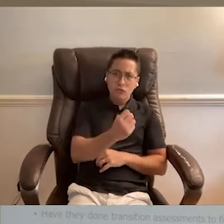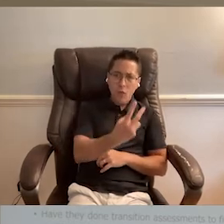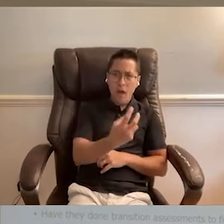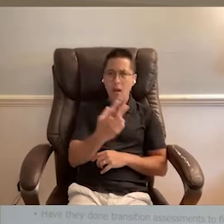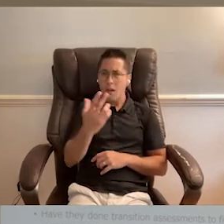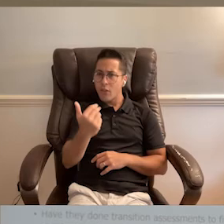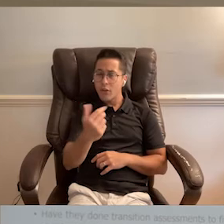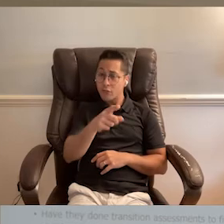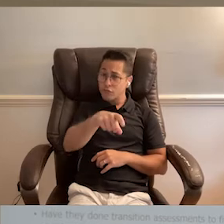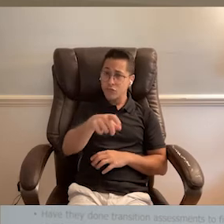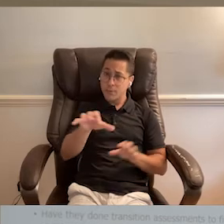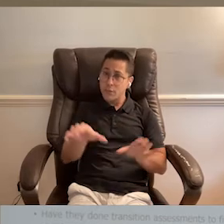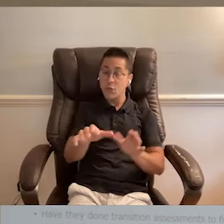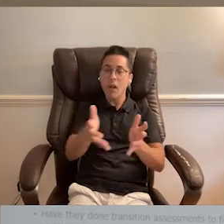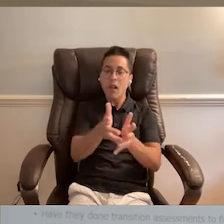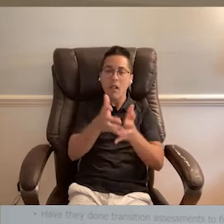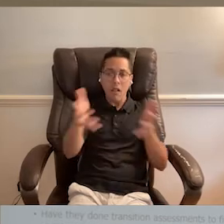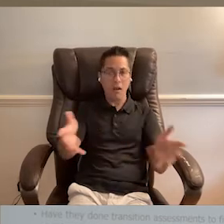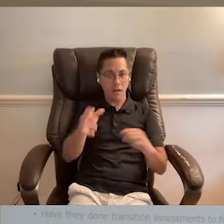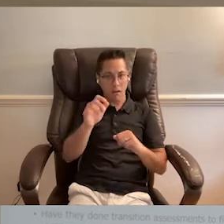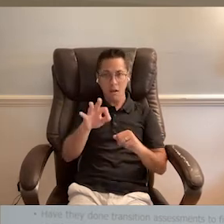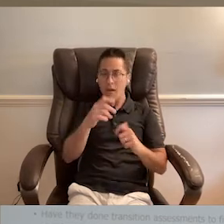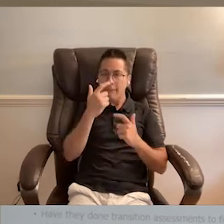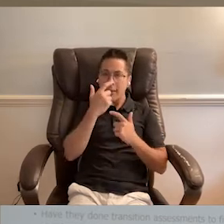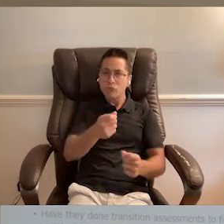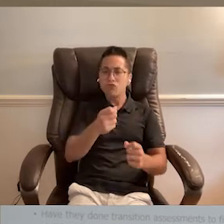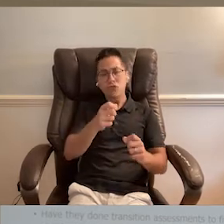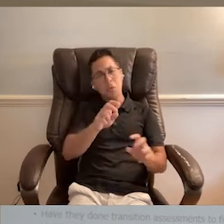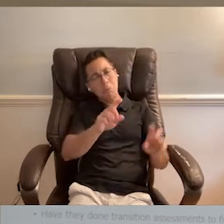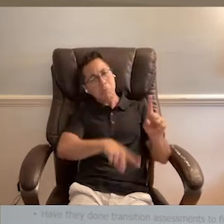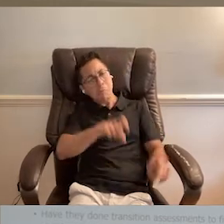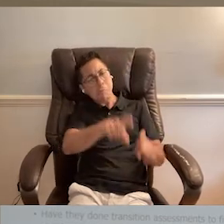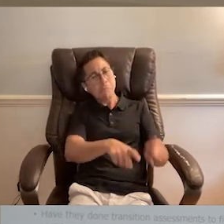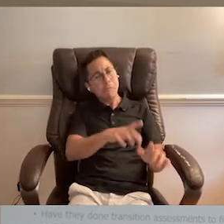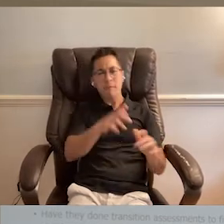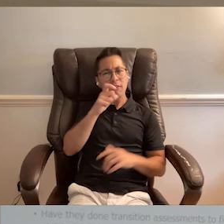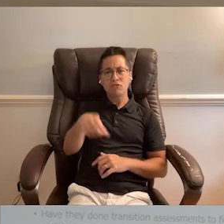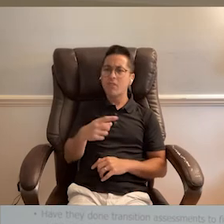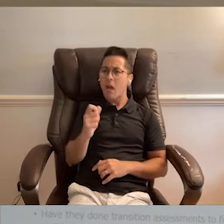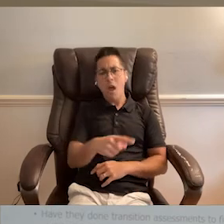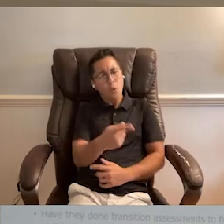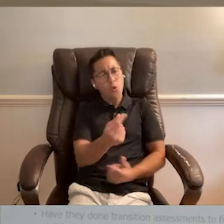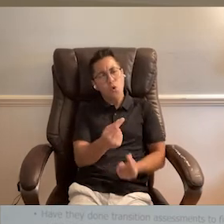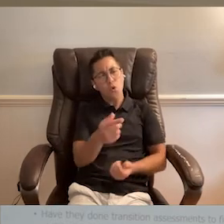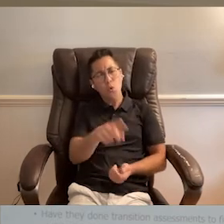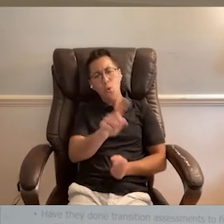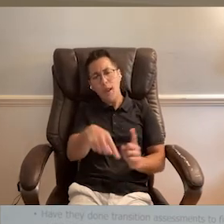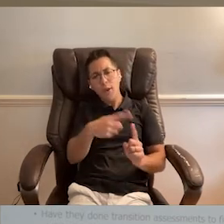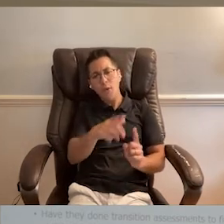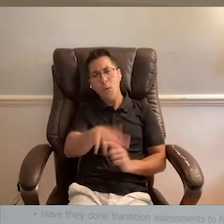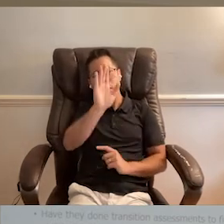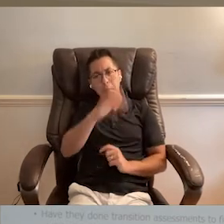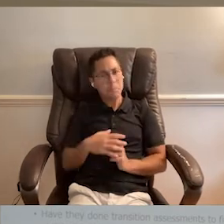lots of interest inventories. They should not just ask your child, what do you want to do when you grow up? Because a lot of times, I